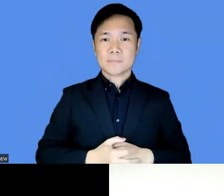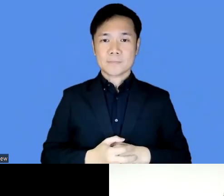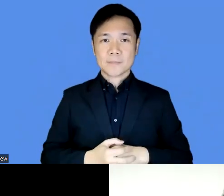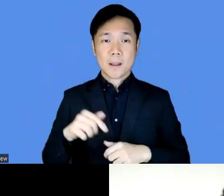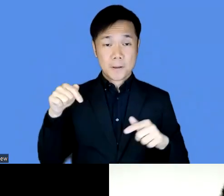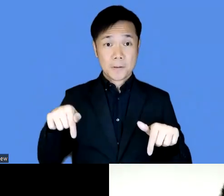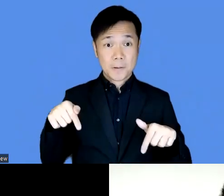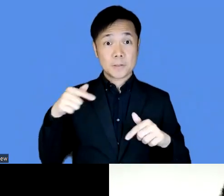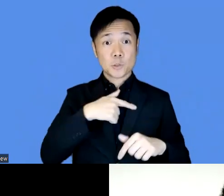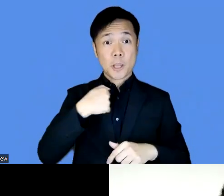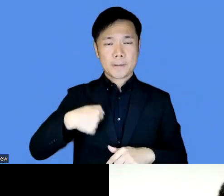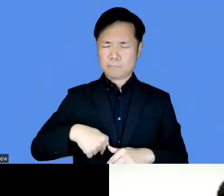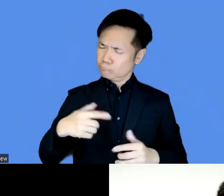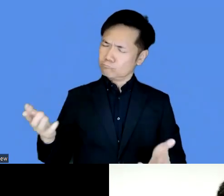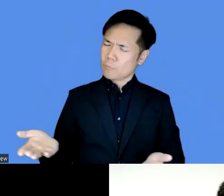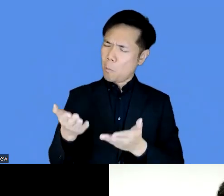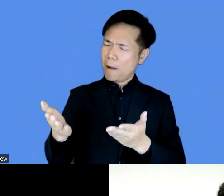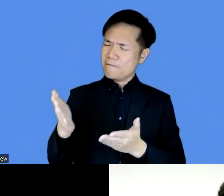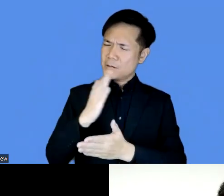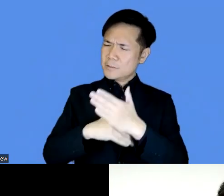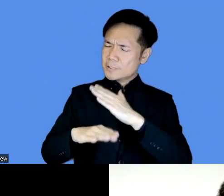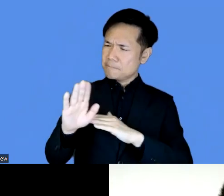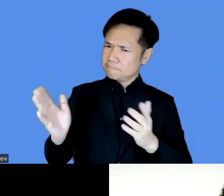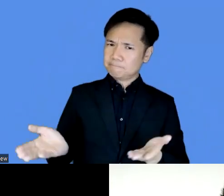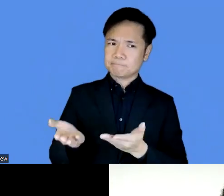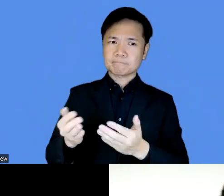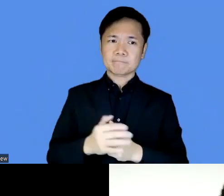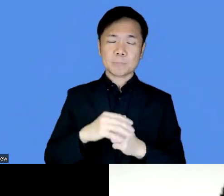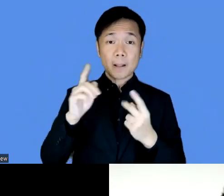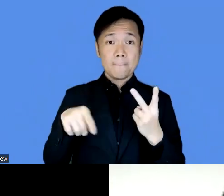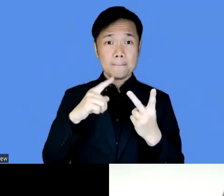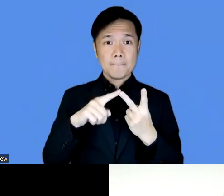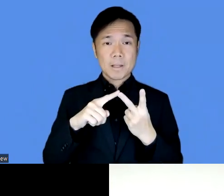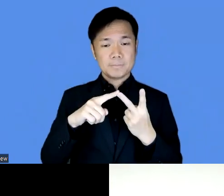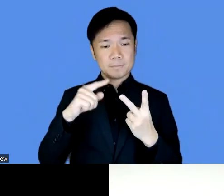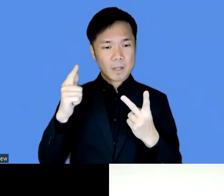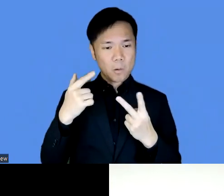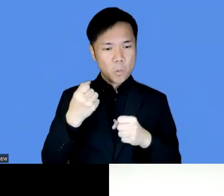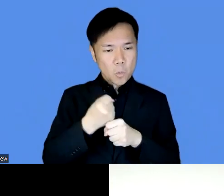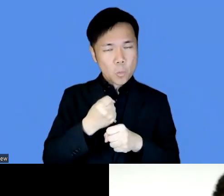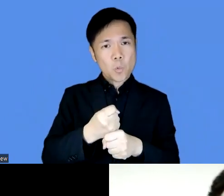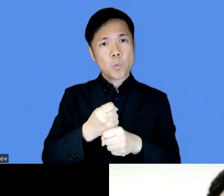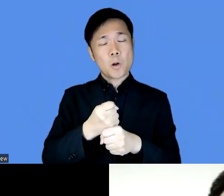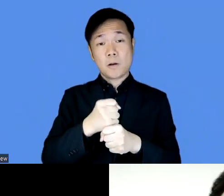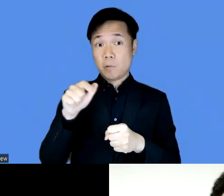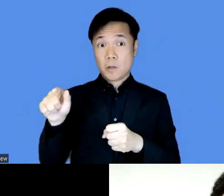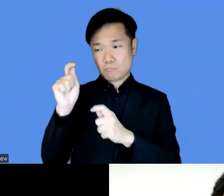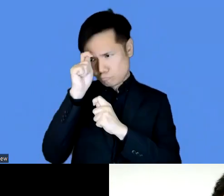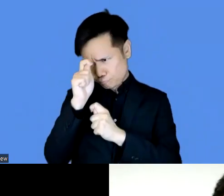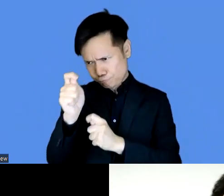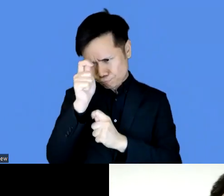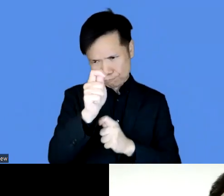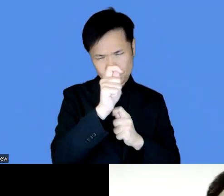people with disabilities. We pay special care for them. And we also have made a lot of efforts to guarantee their equal rights, improve their